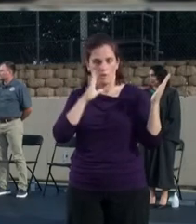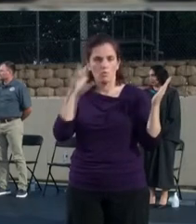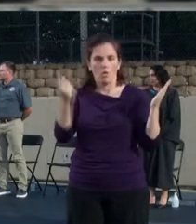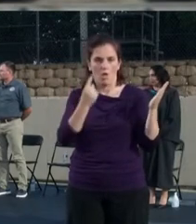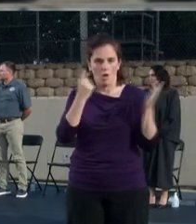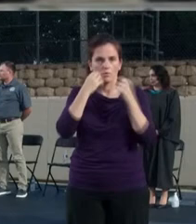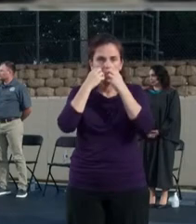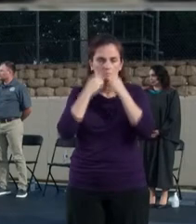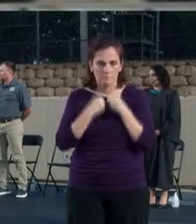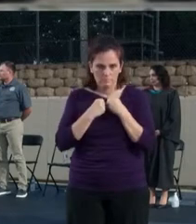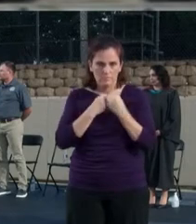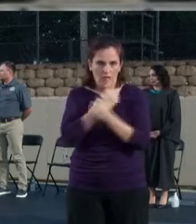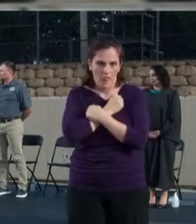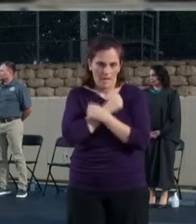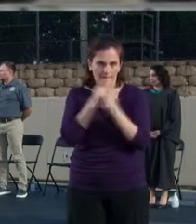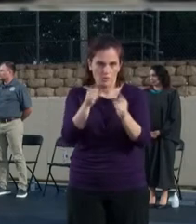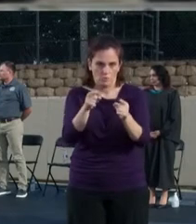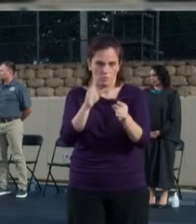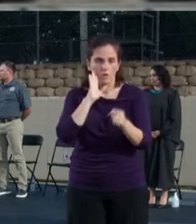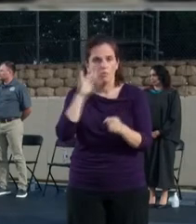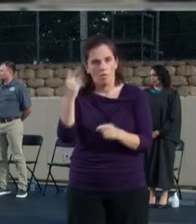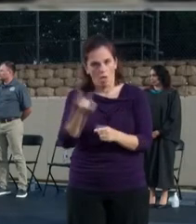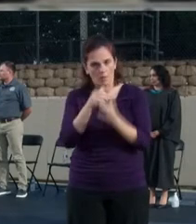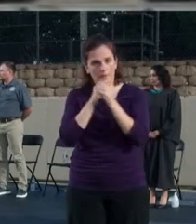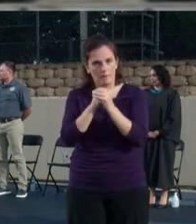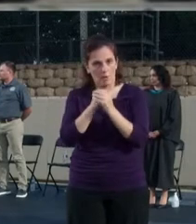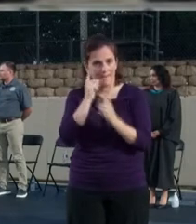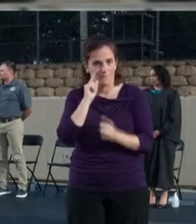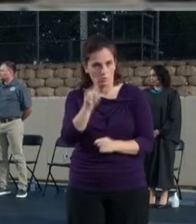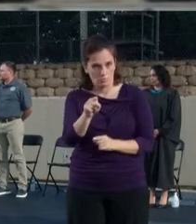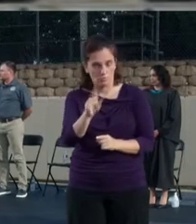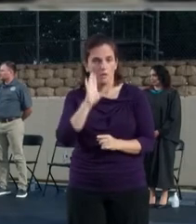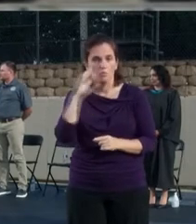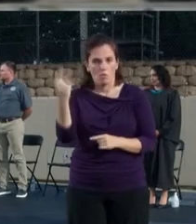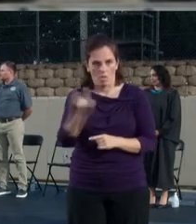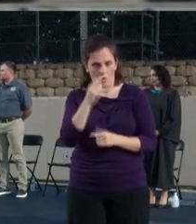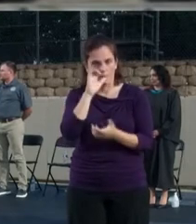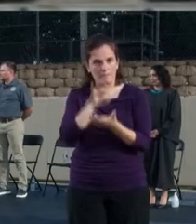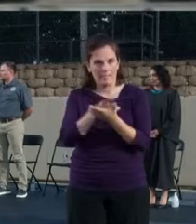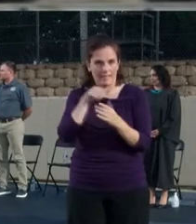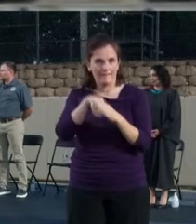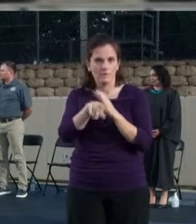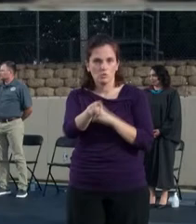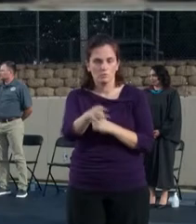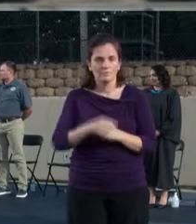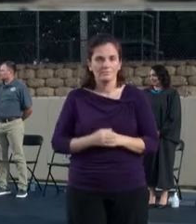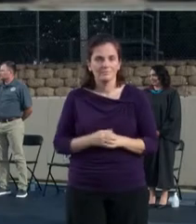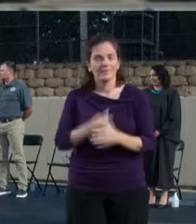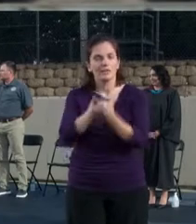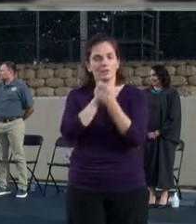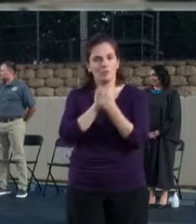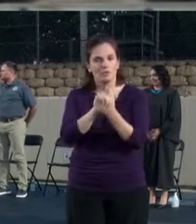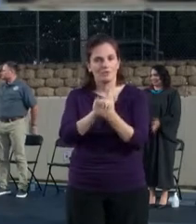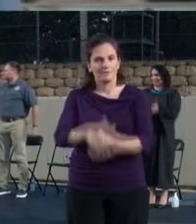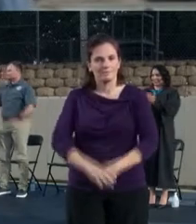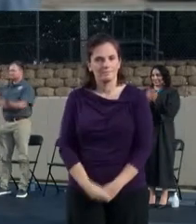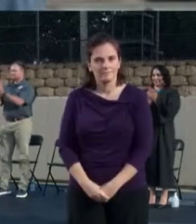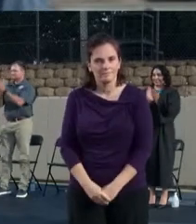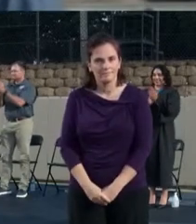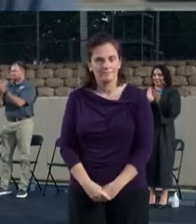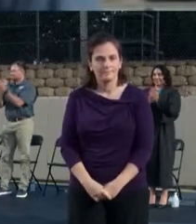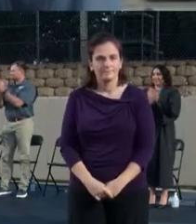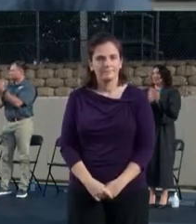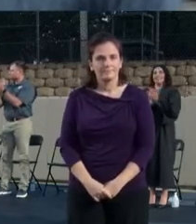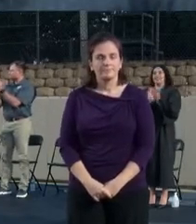you. We will always be praying for you. And we will always believe in you. Congratulations.